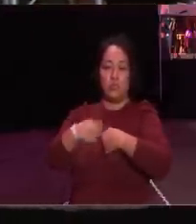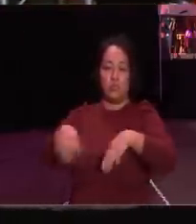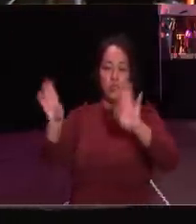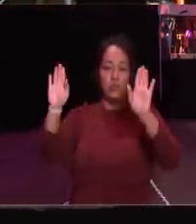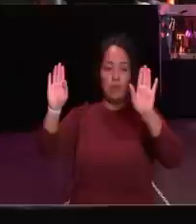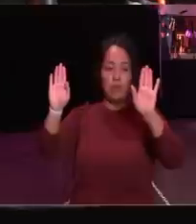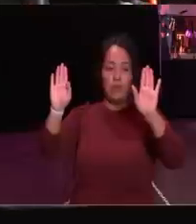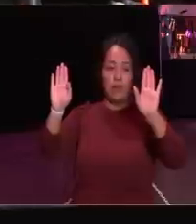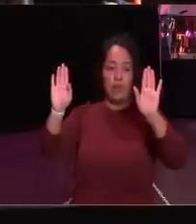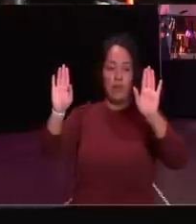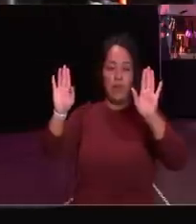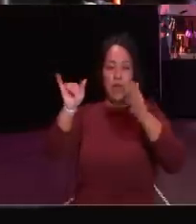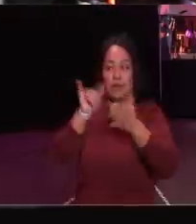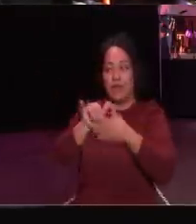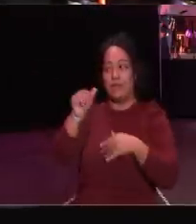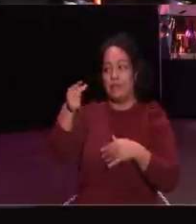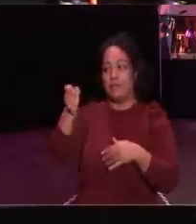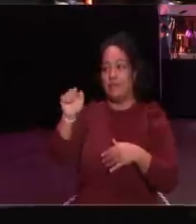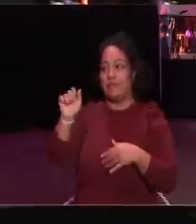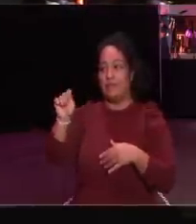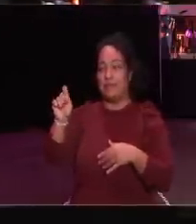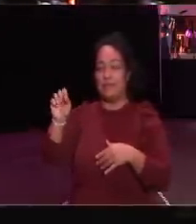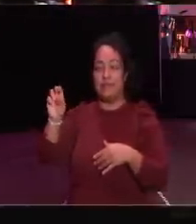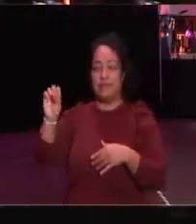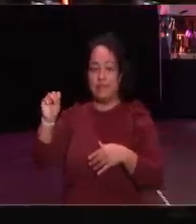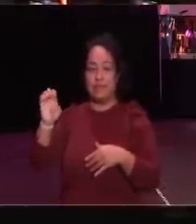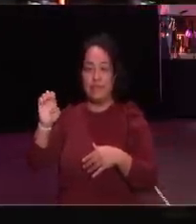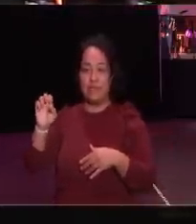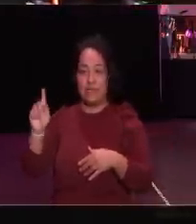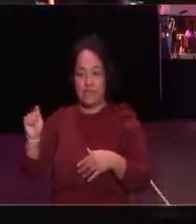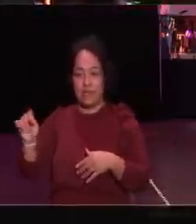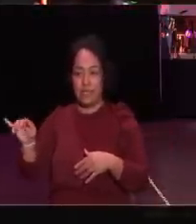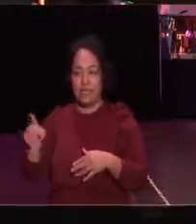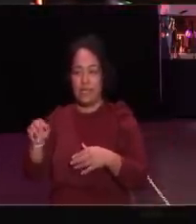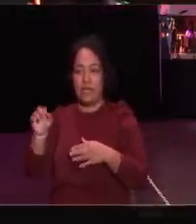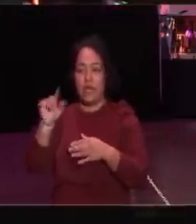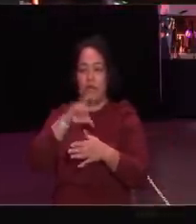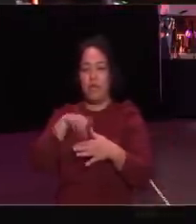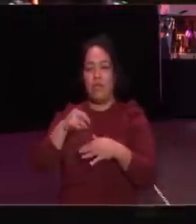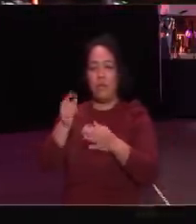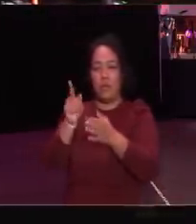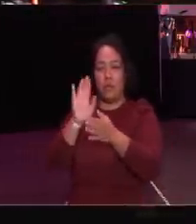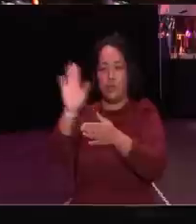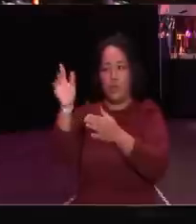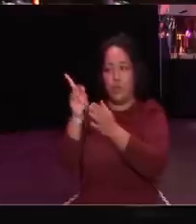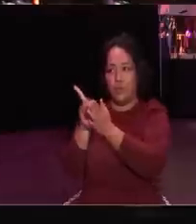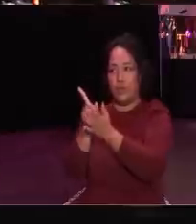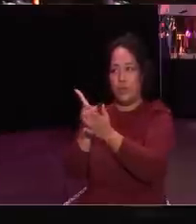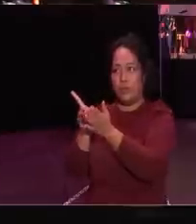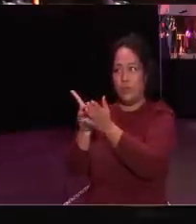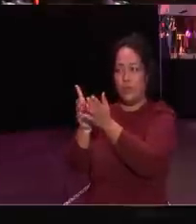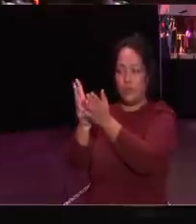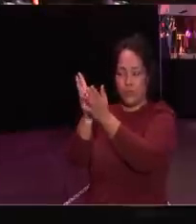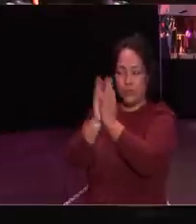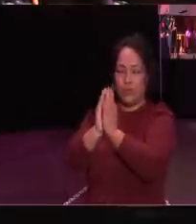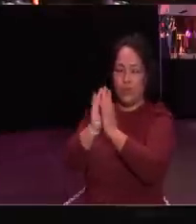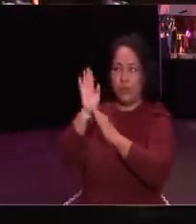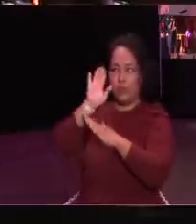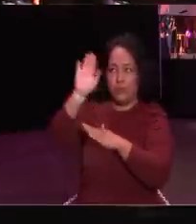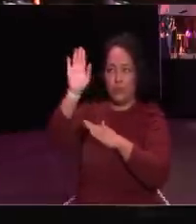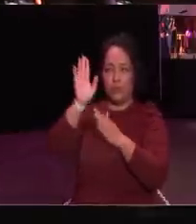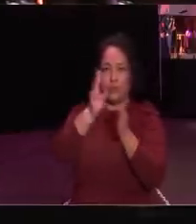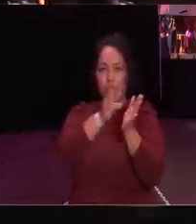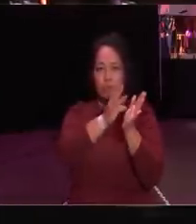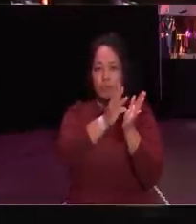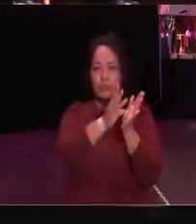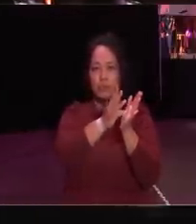your Getsemaní. Señor, no se haga mi voluntad. Lord, don't let your will be hágase not my will tuya. Be done, but yours. Ese es el agua por la